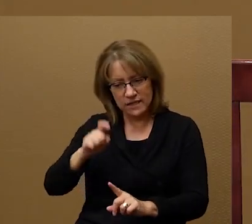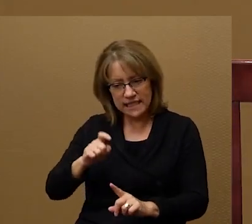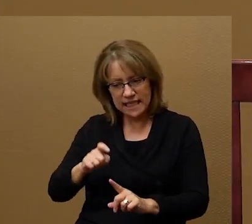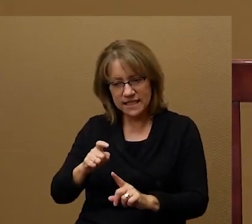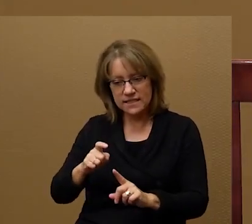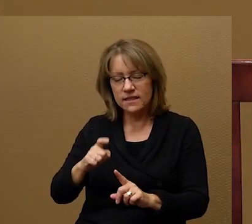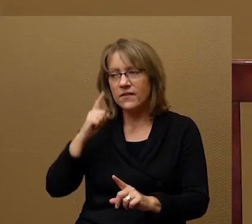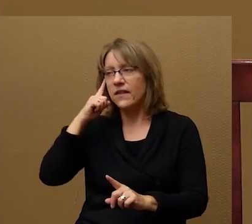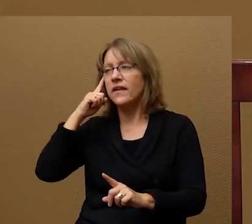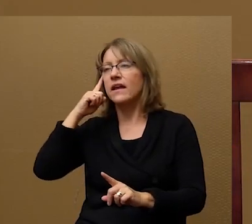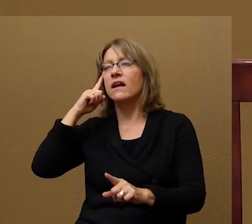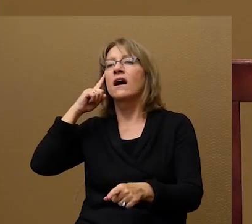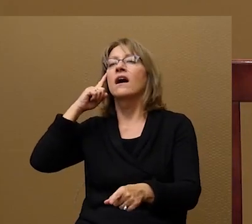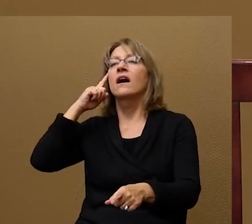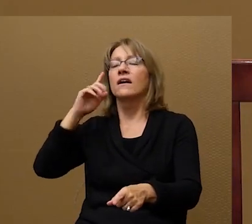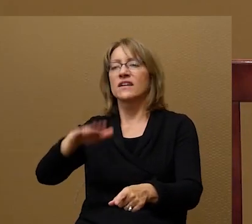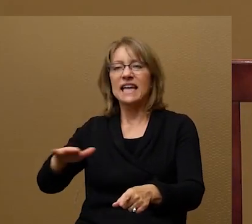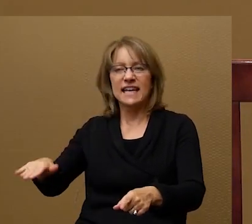be.